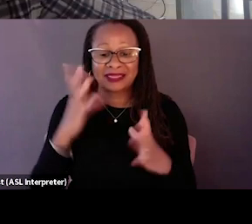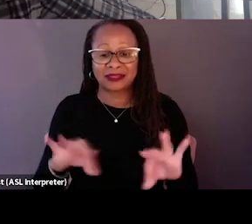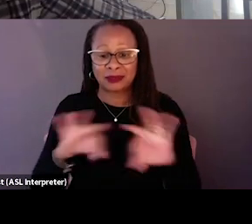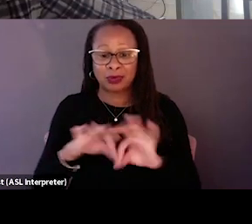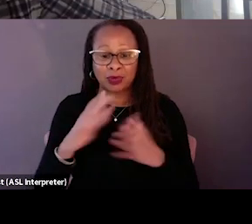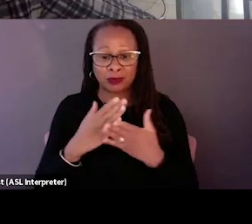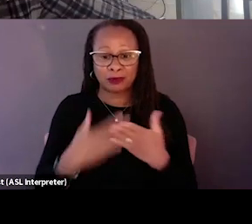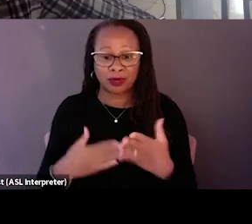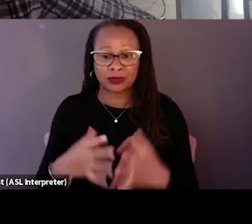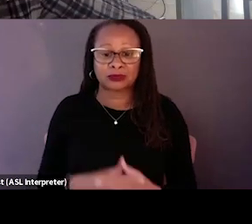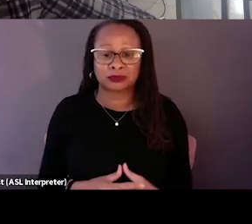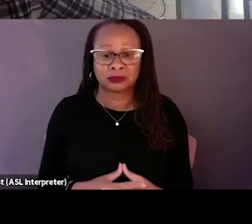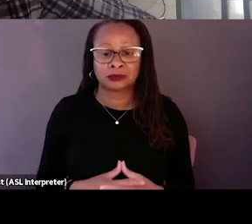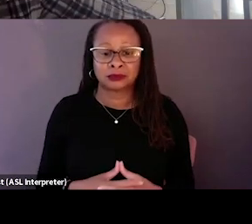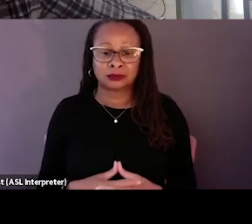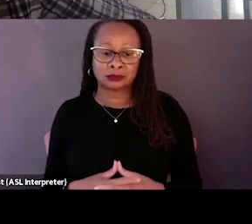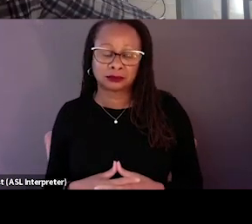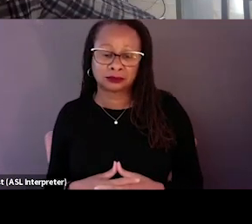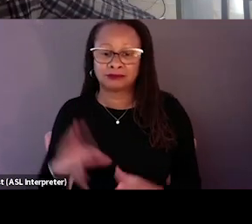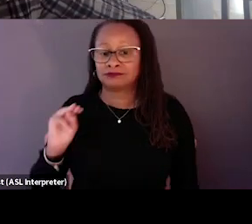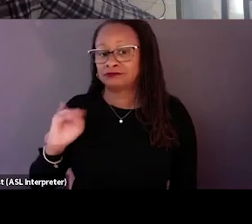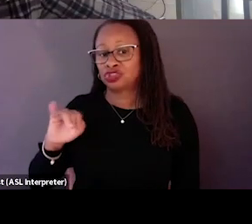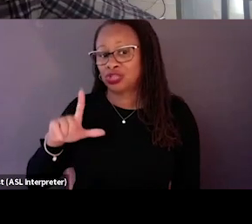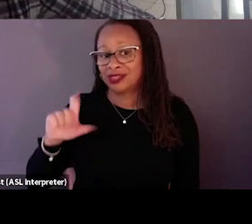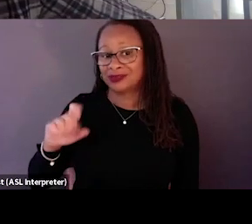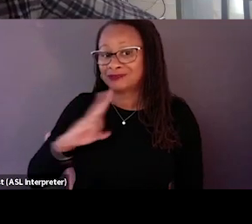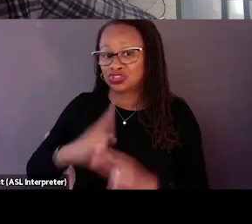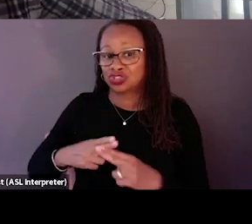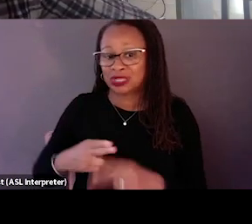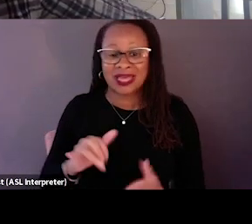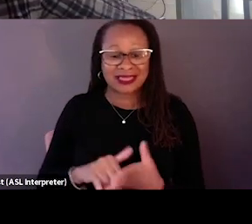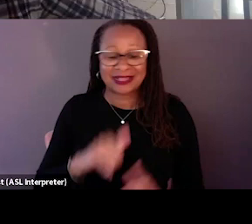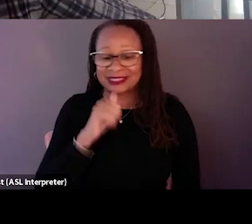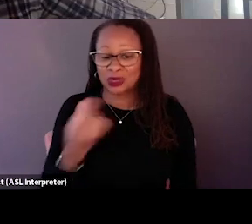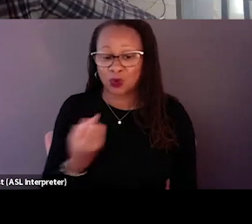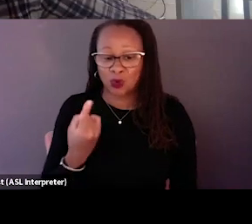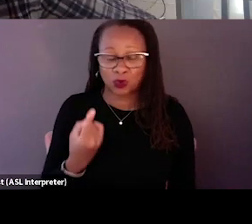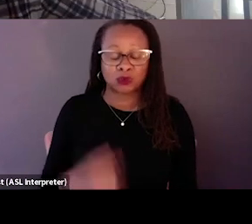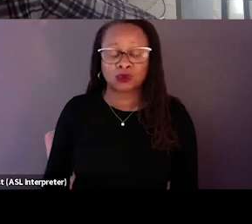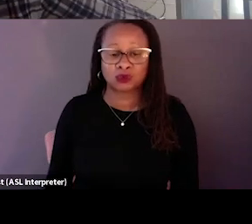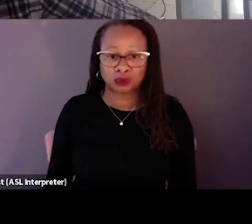part that Michéle mentioned is that it's not just